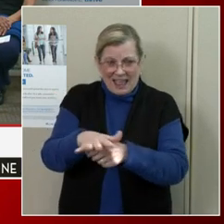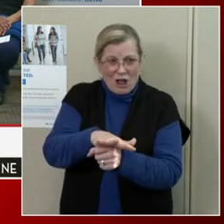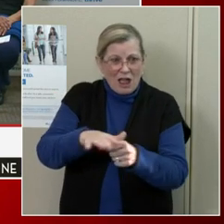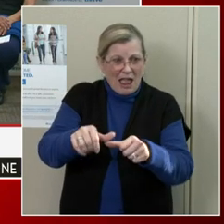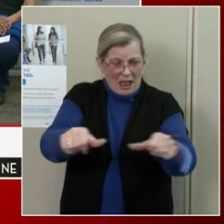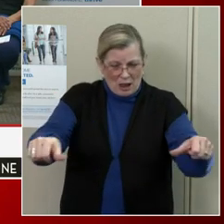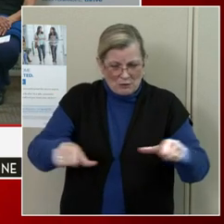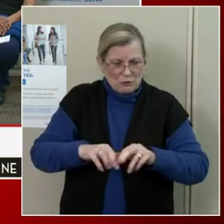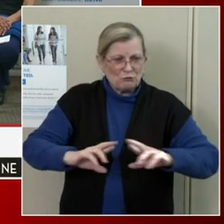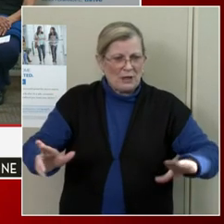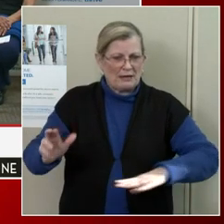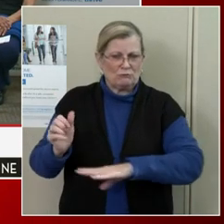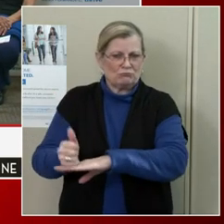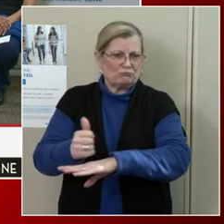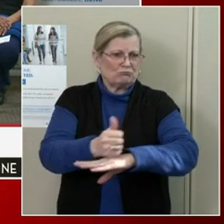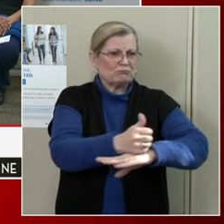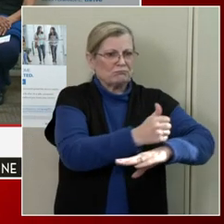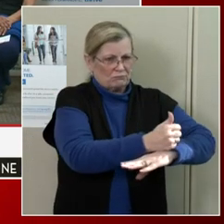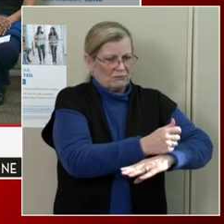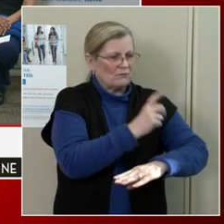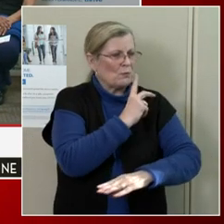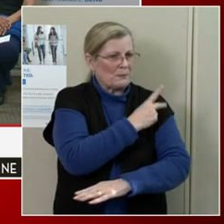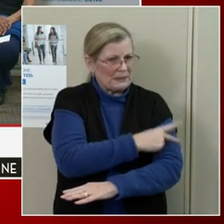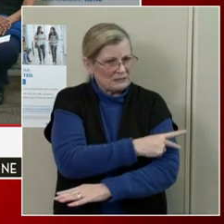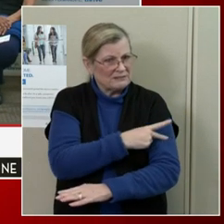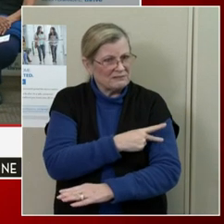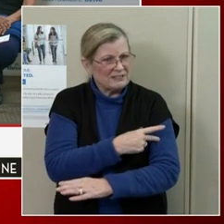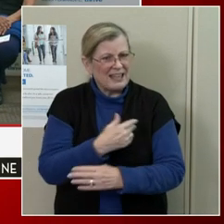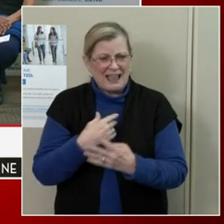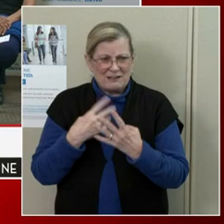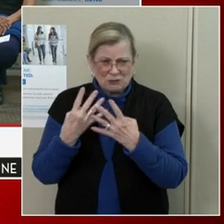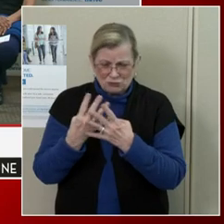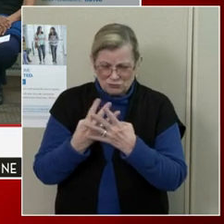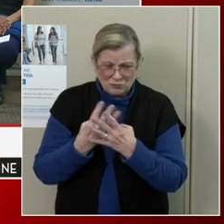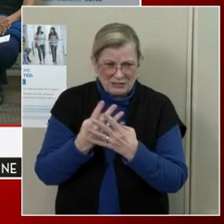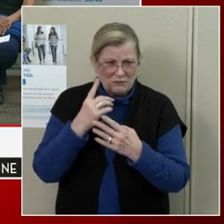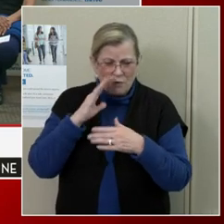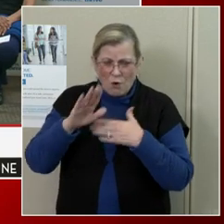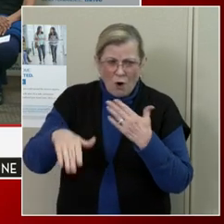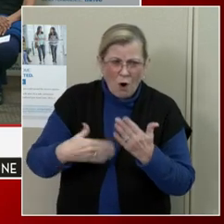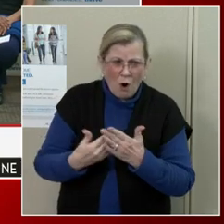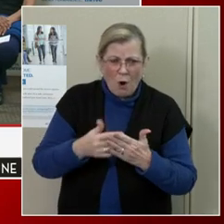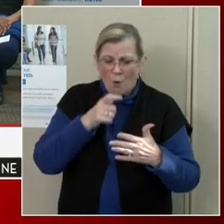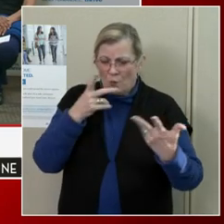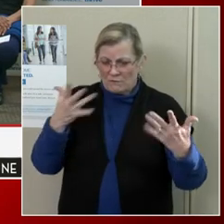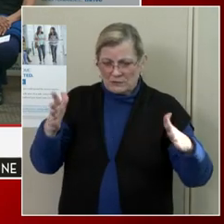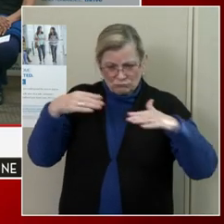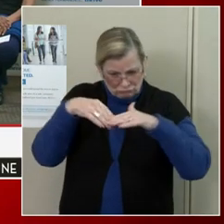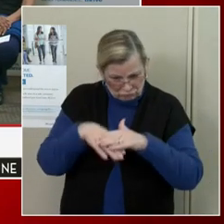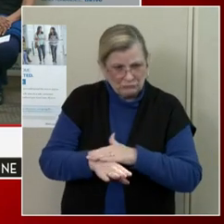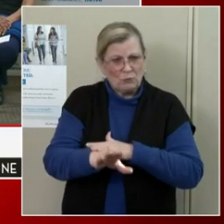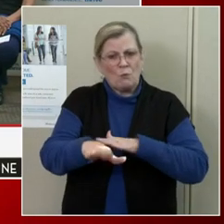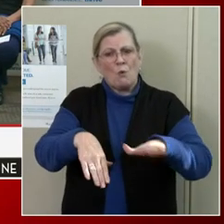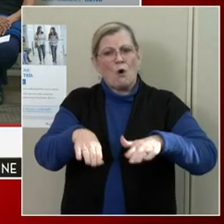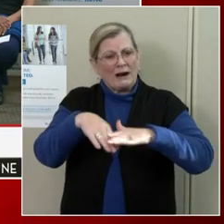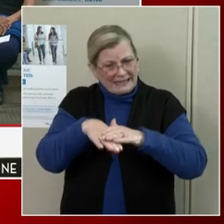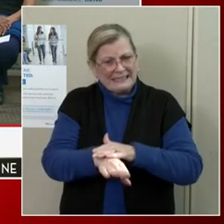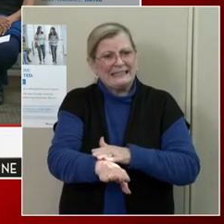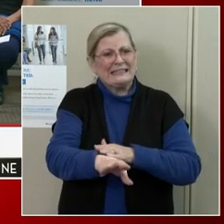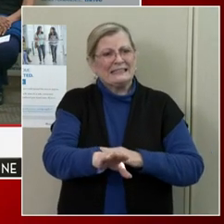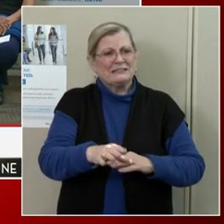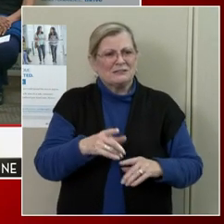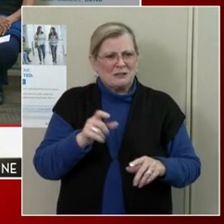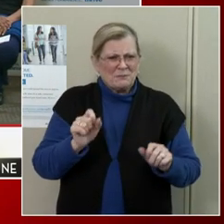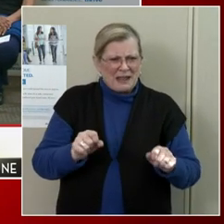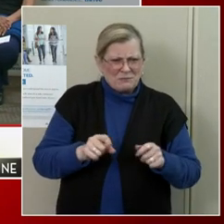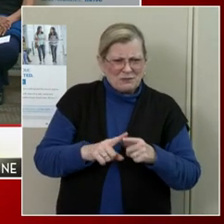create screening at the doors for all of our members who walk into the building. We were able to test through drive-through testing a lot of our